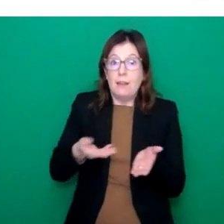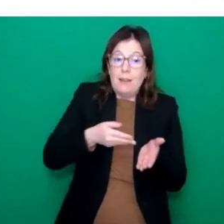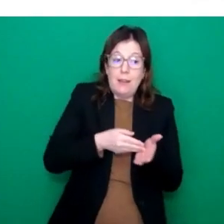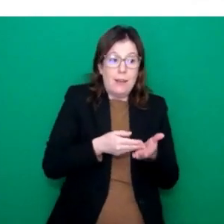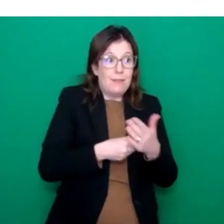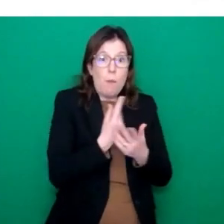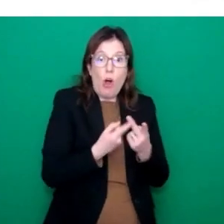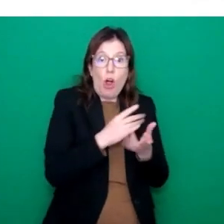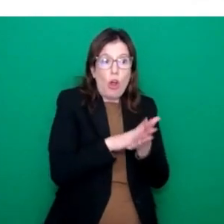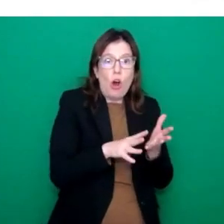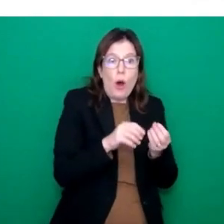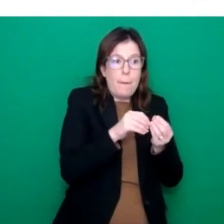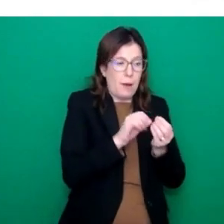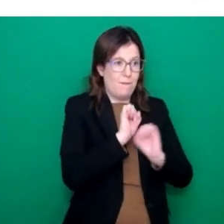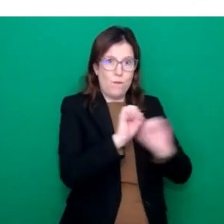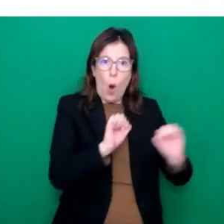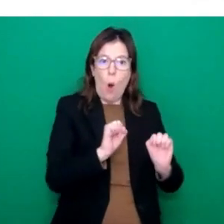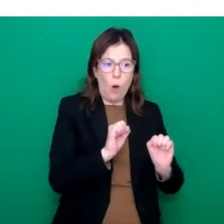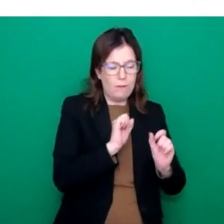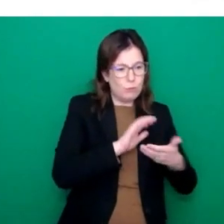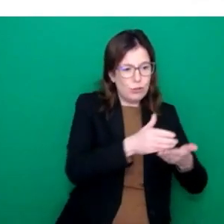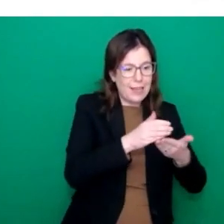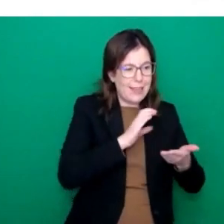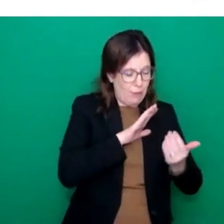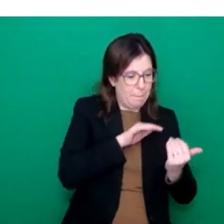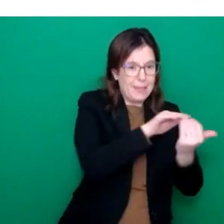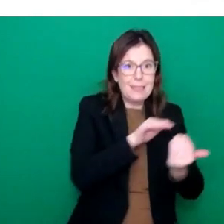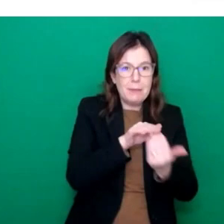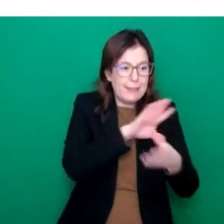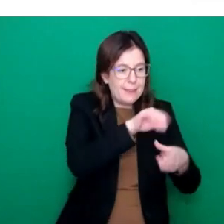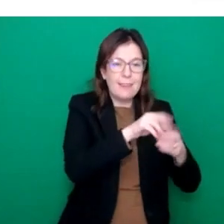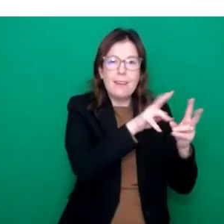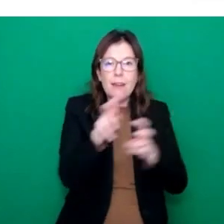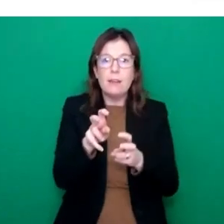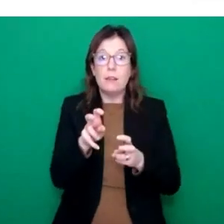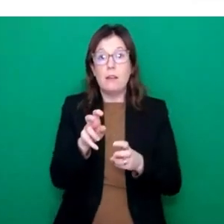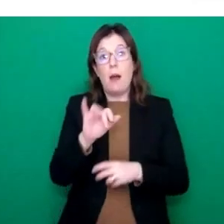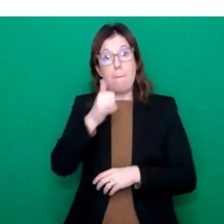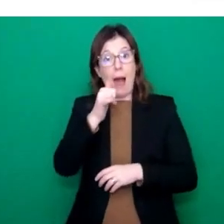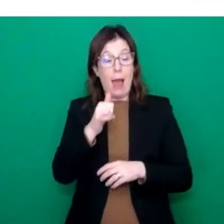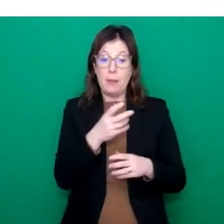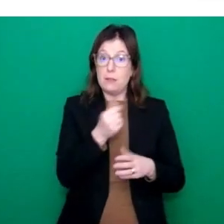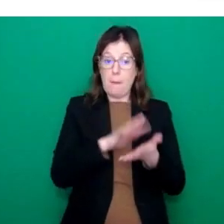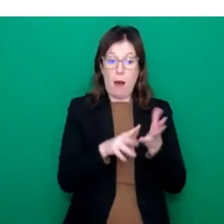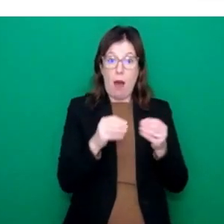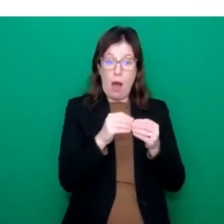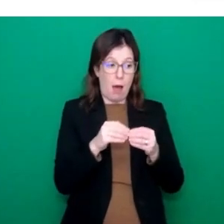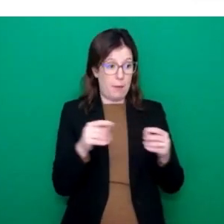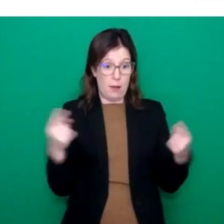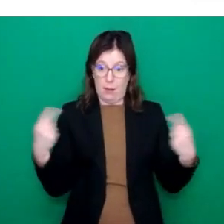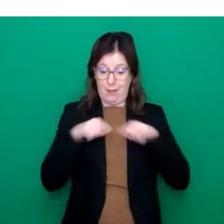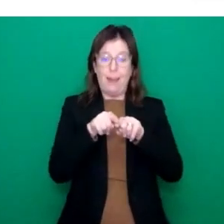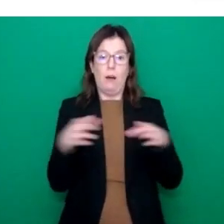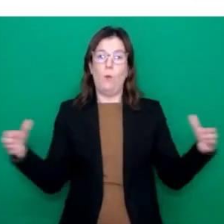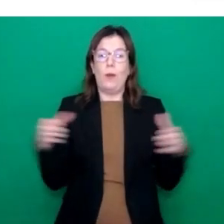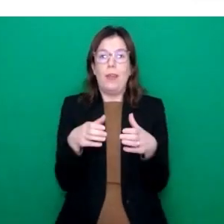with congruent aims for different protected characteristics, where we may see some crossover due to intersectionality. So we have to consider how many